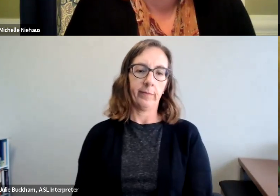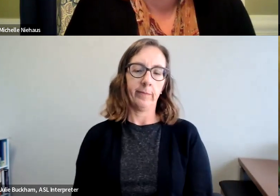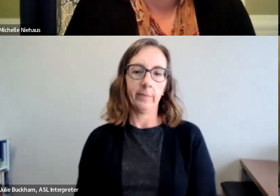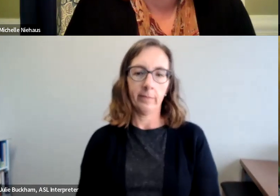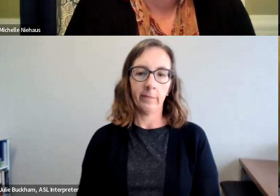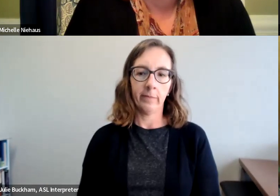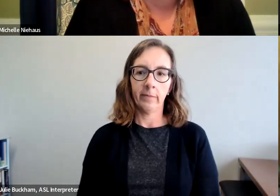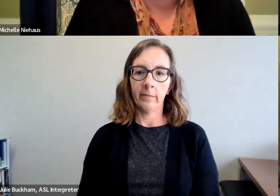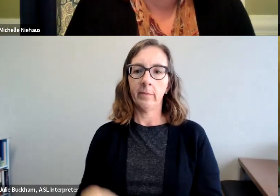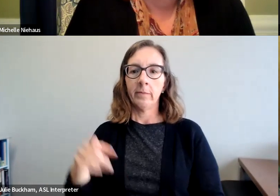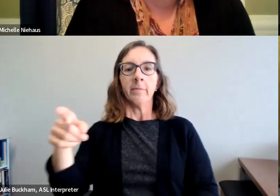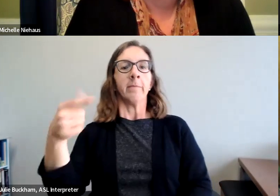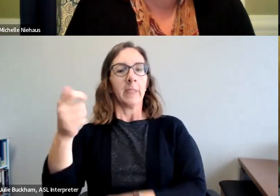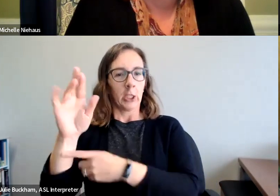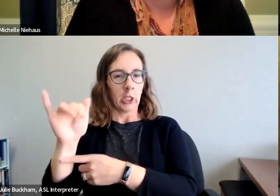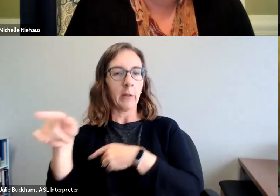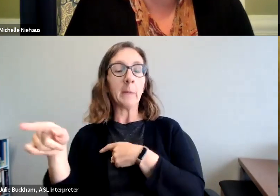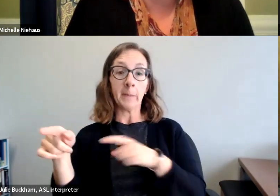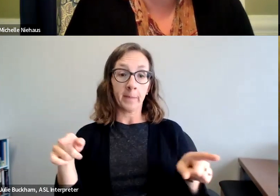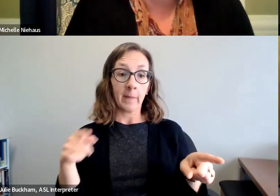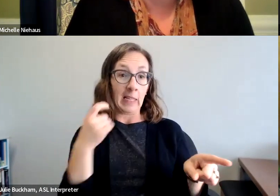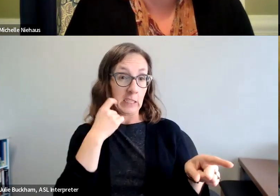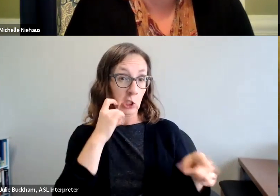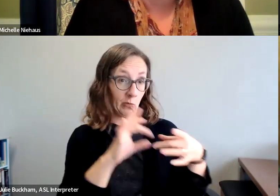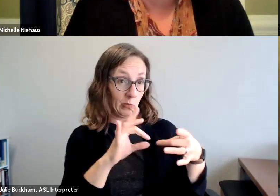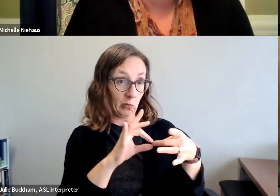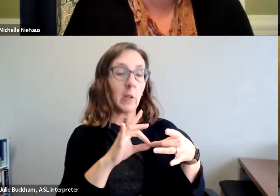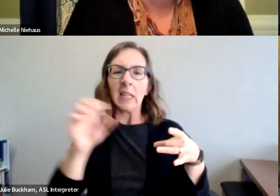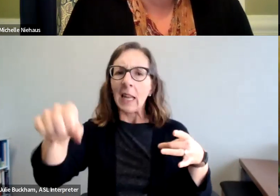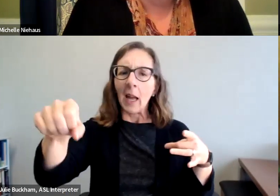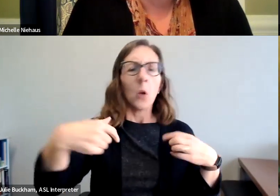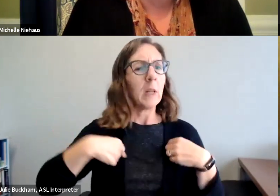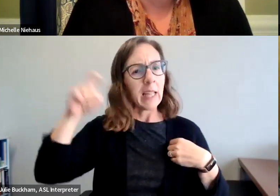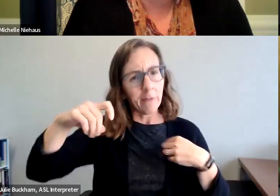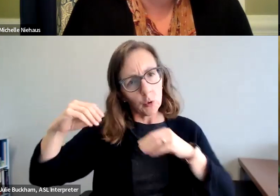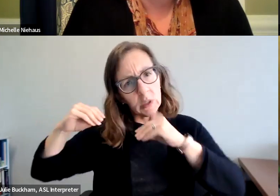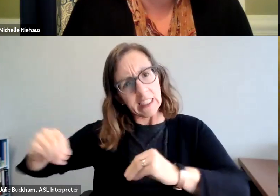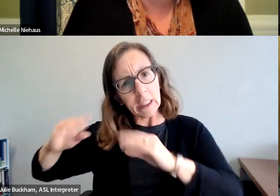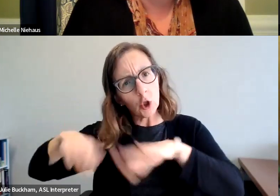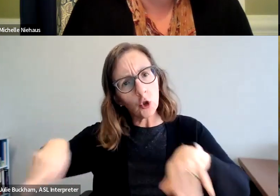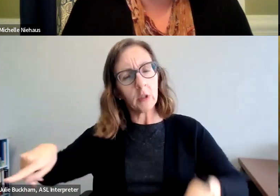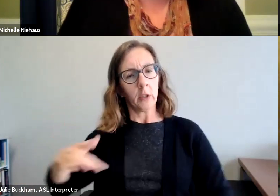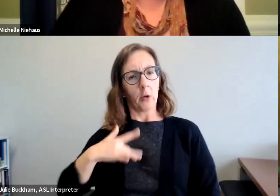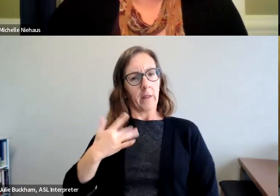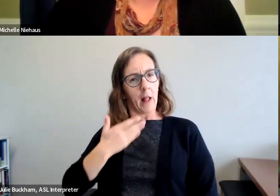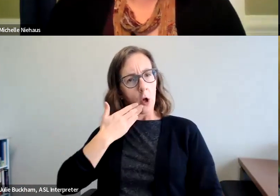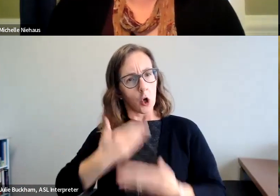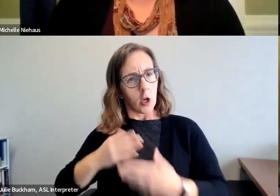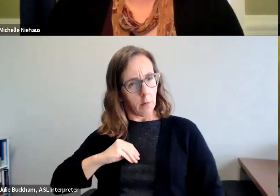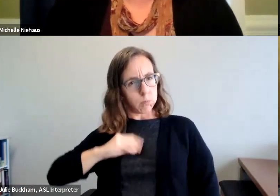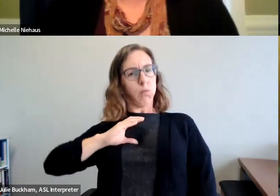And then the other things, in addition to what Sandra said, we just have to teach our children to feel good about themselves.